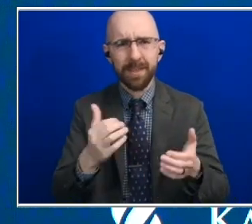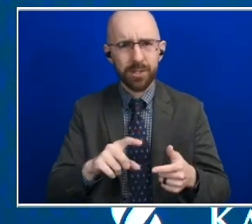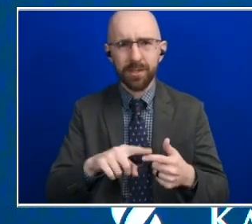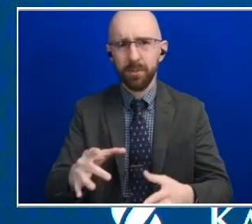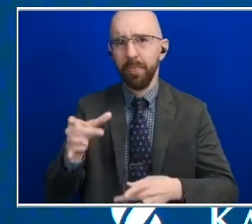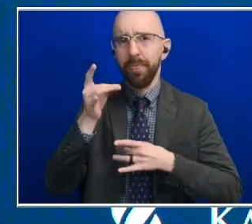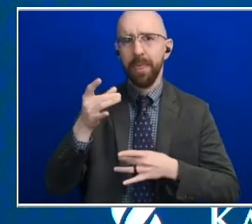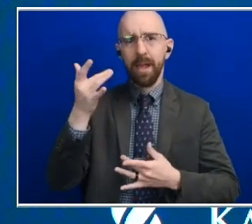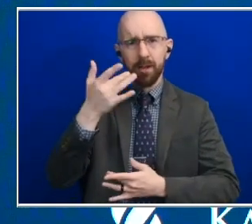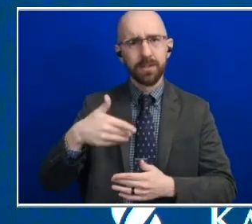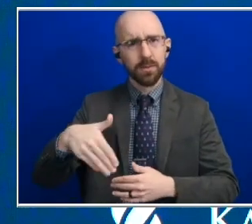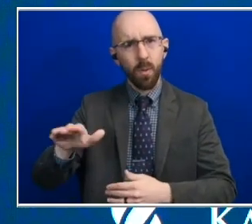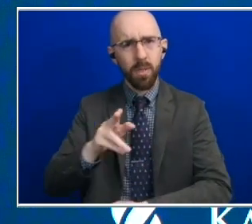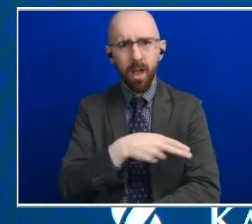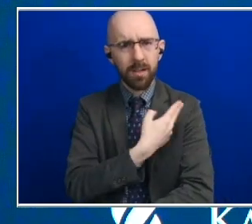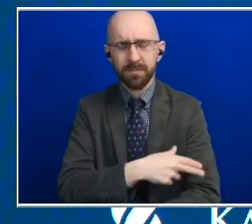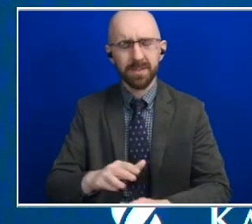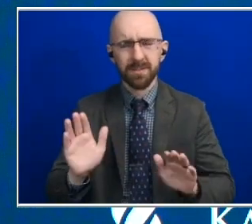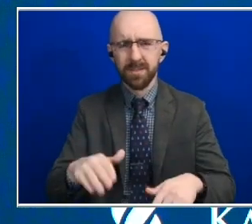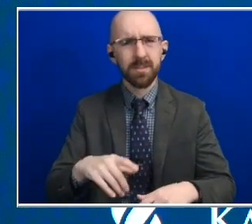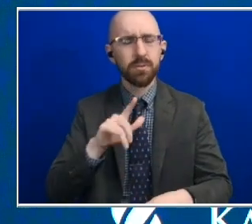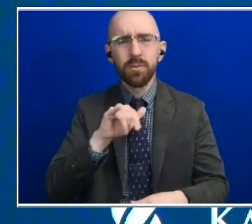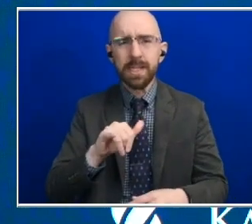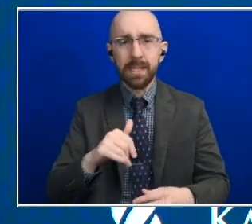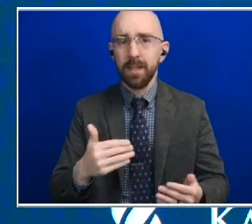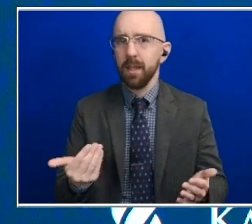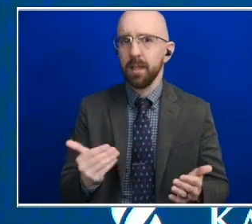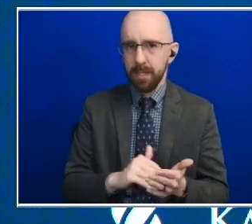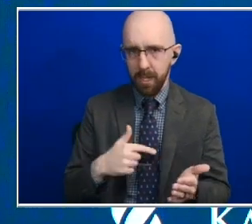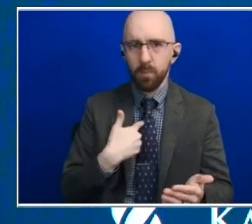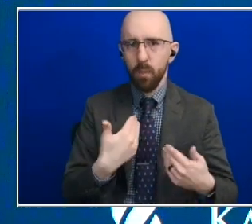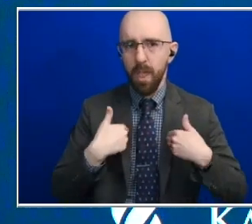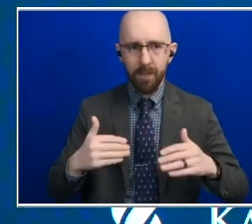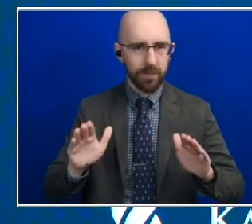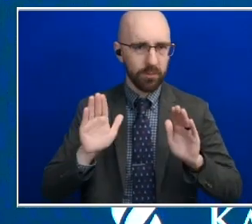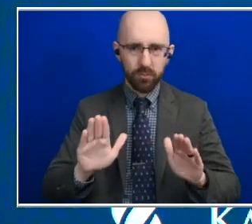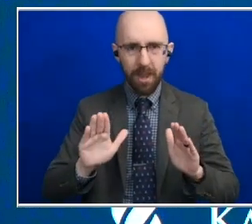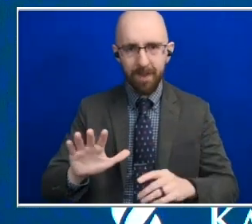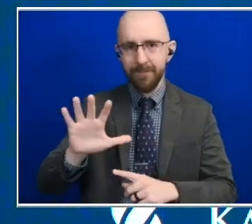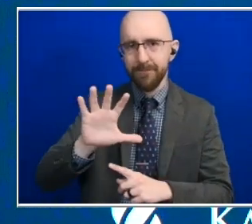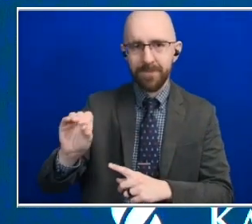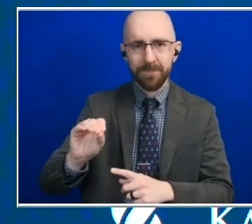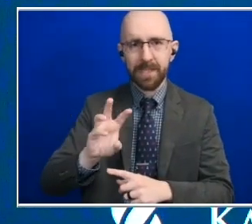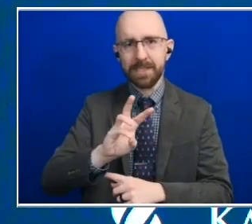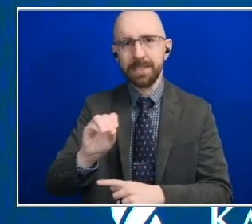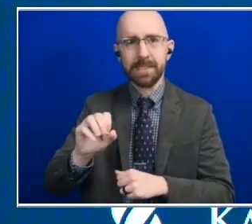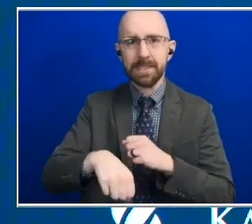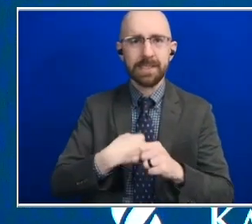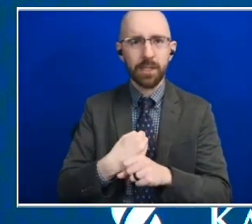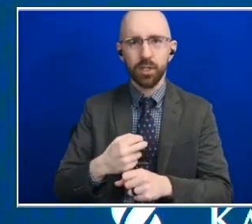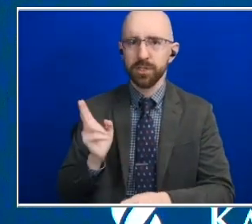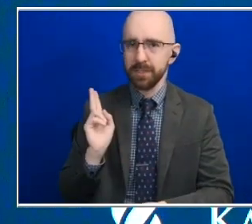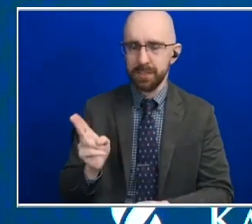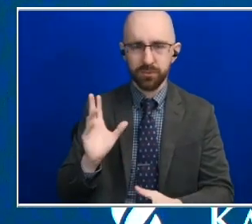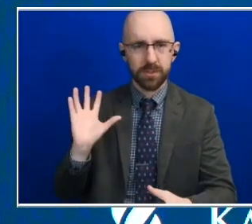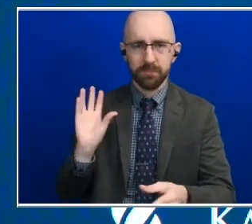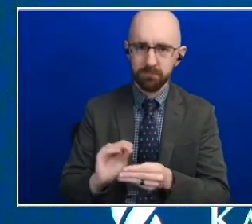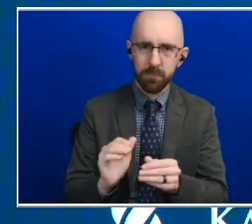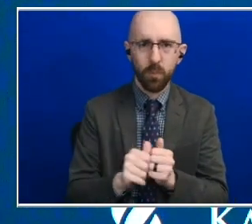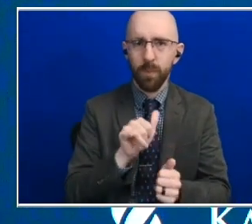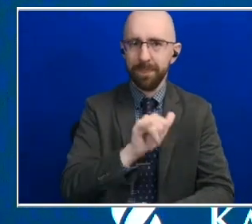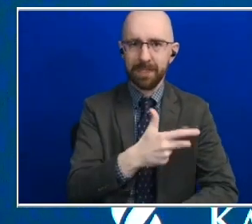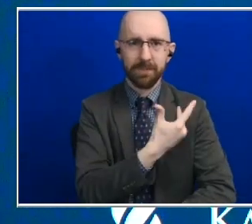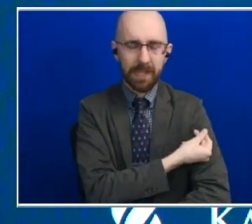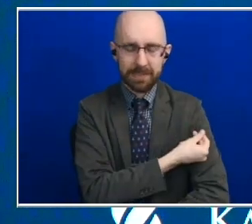the best thing is really, and again, we have a great 50, 60 years track record of this vaccine, is getting the